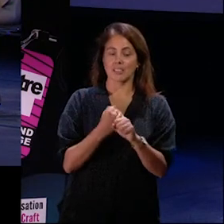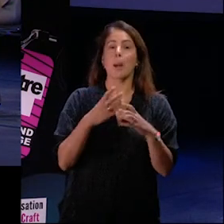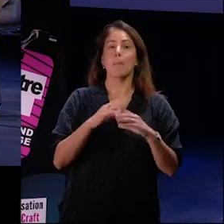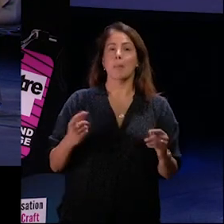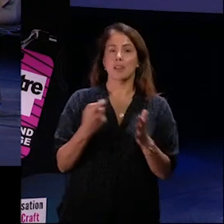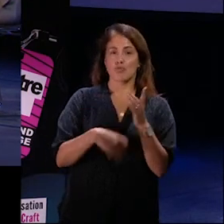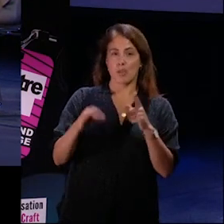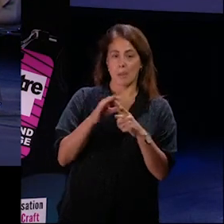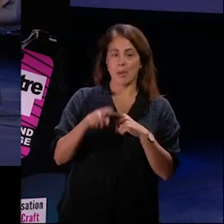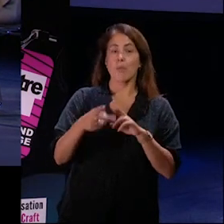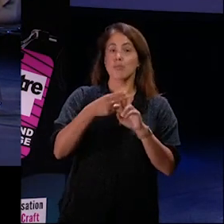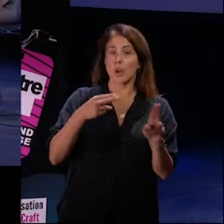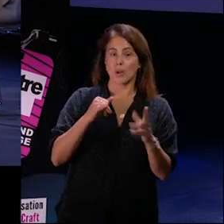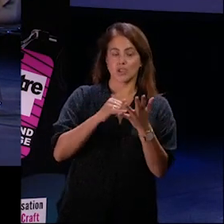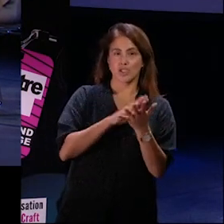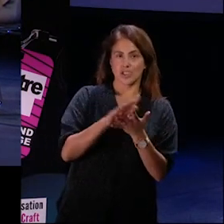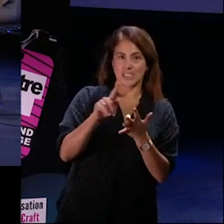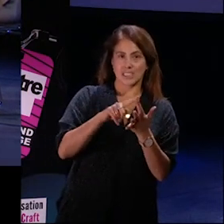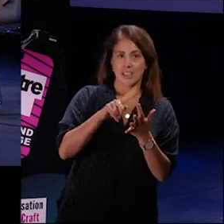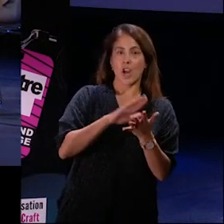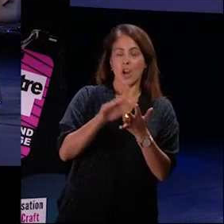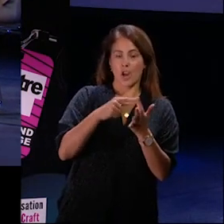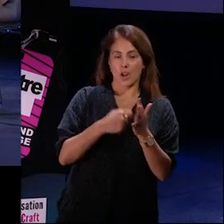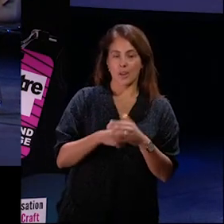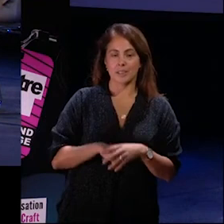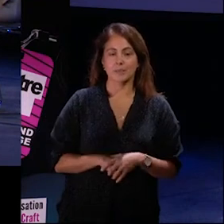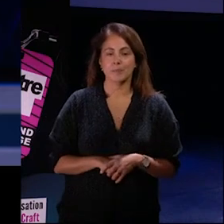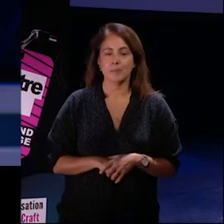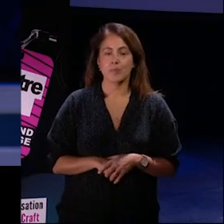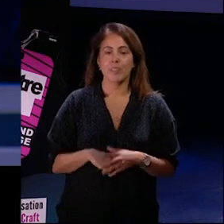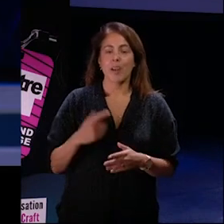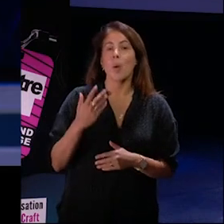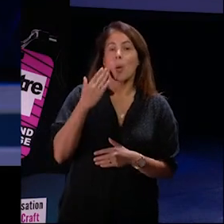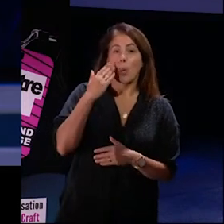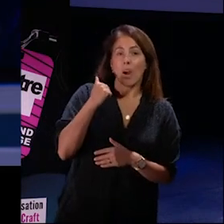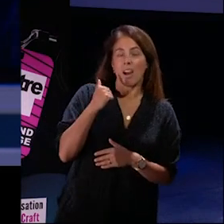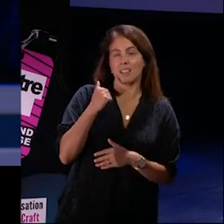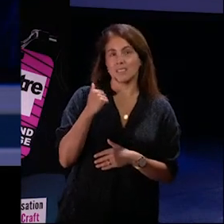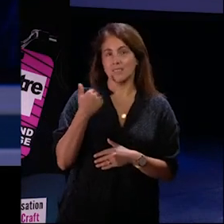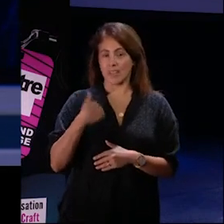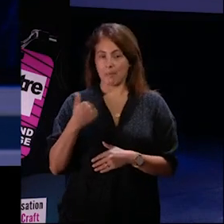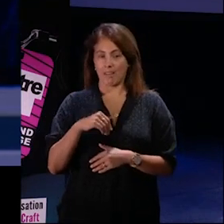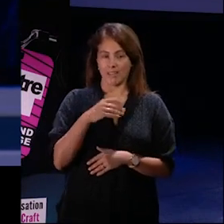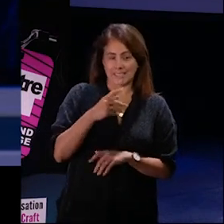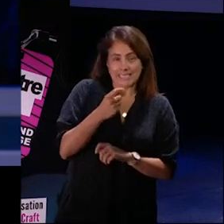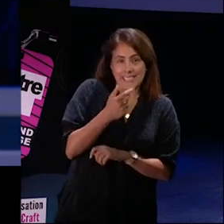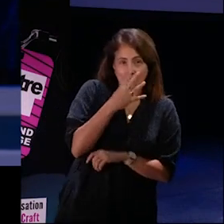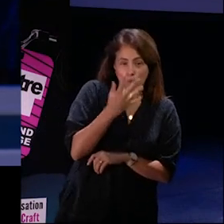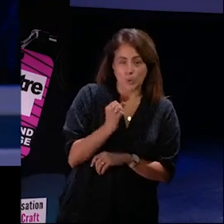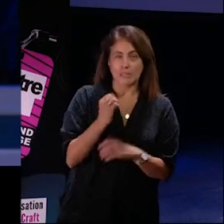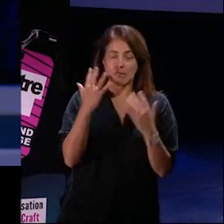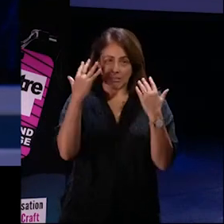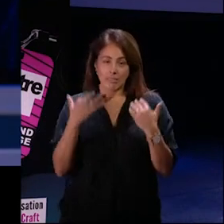Rep. My pronouns are she, her. I'm a white female, nearly 40, with